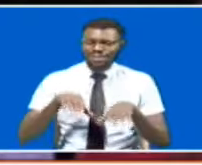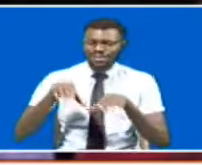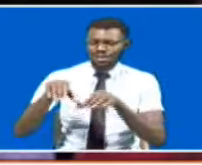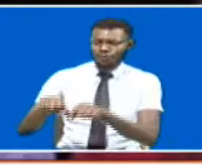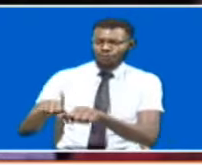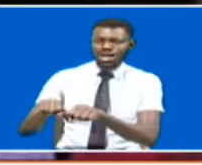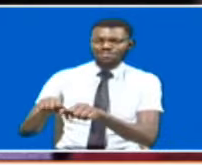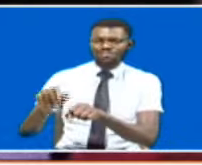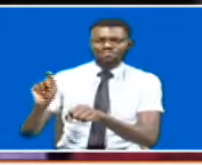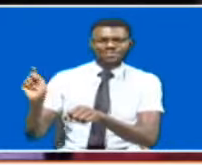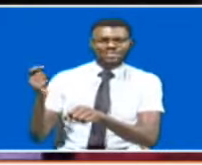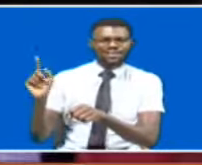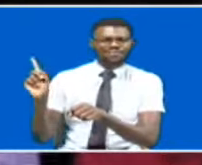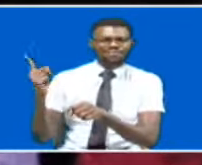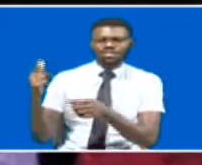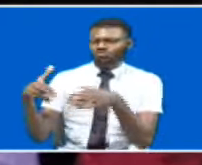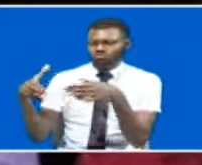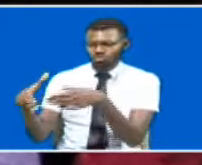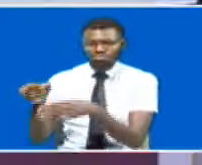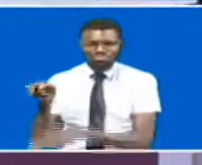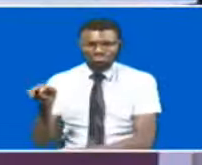Kenya Kwanza.